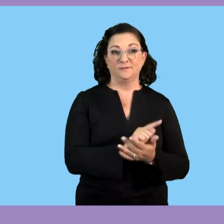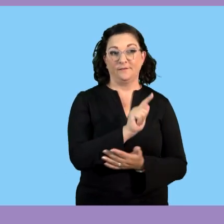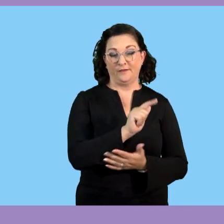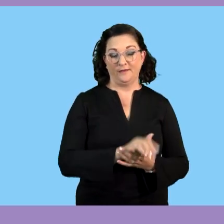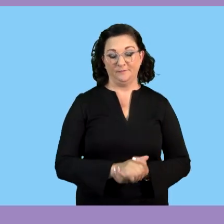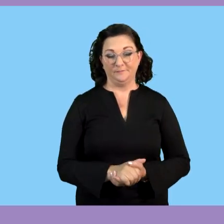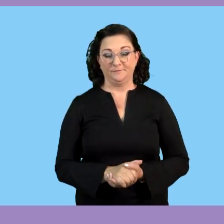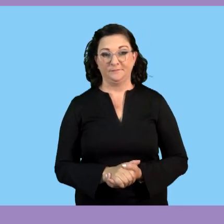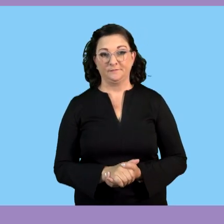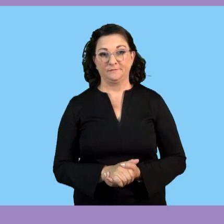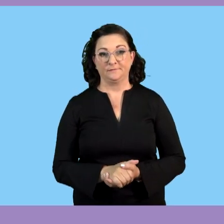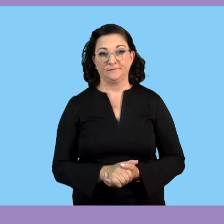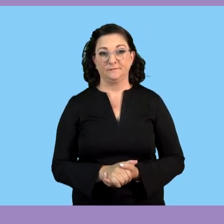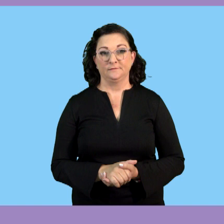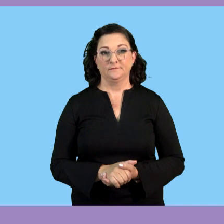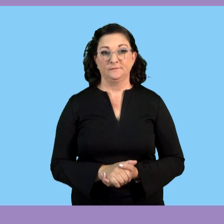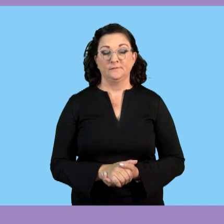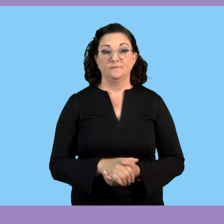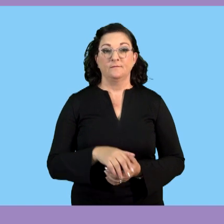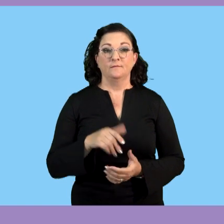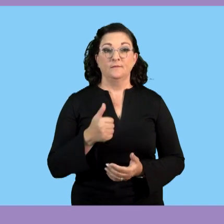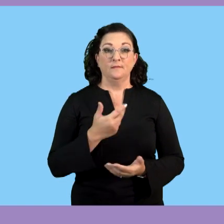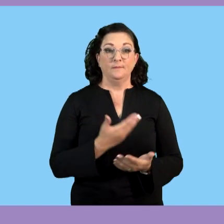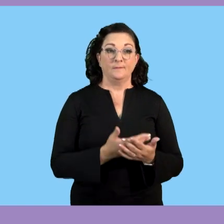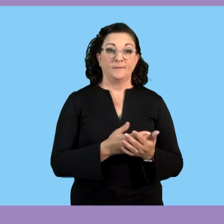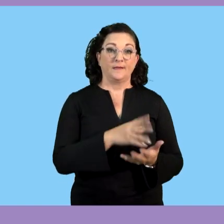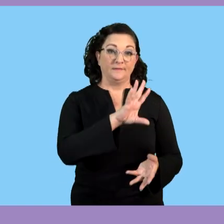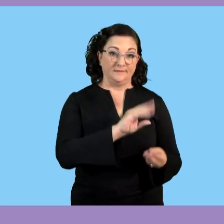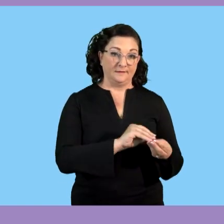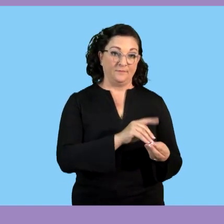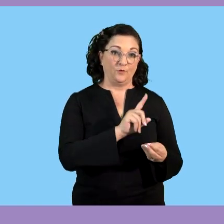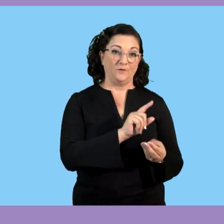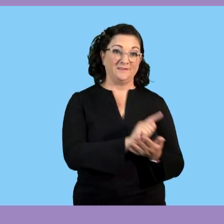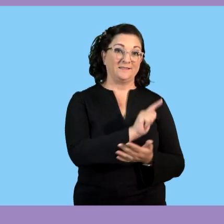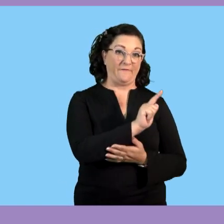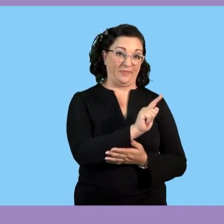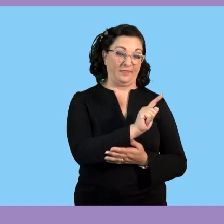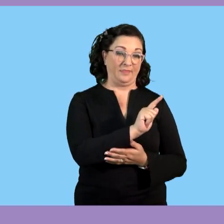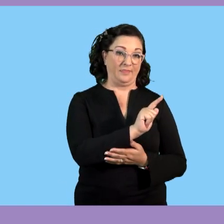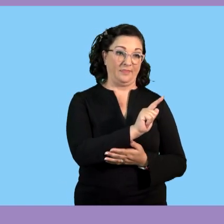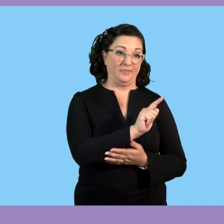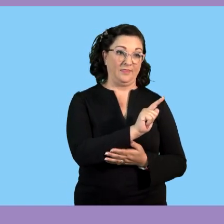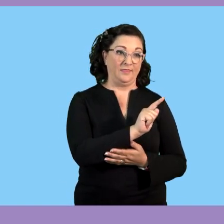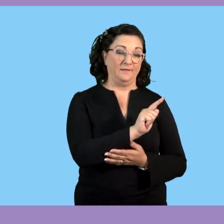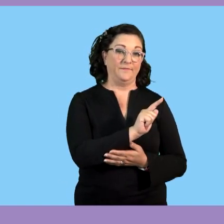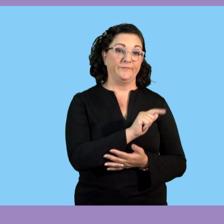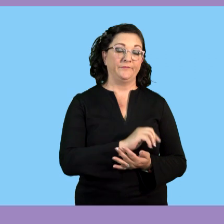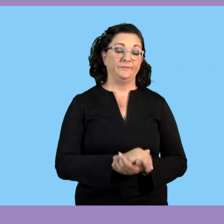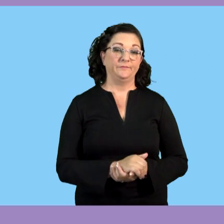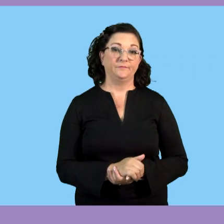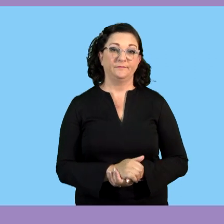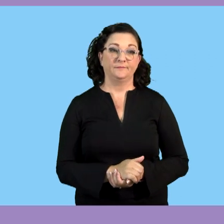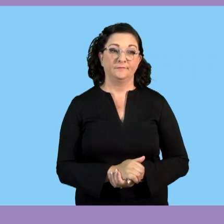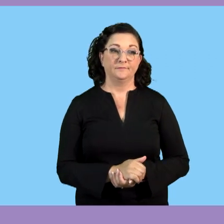17. And the last thing we need to note is we then take the sum, which is 17, Take the sum, which is